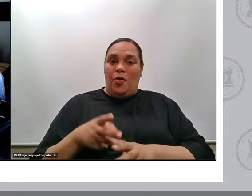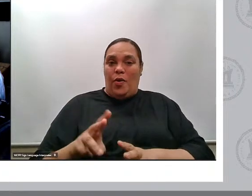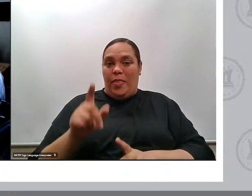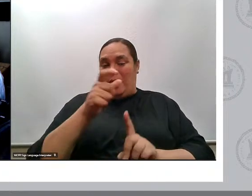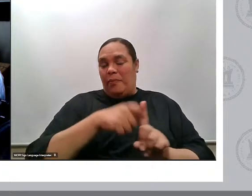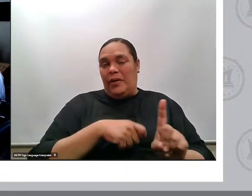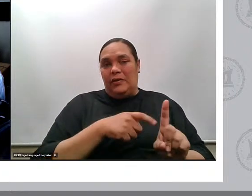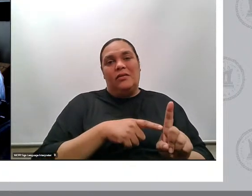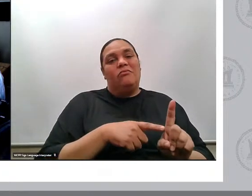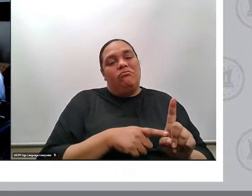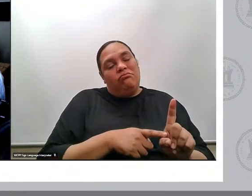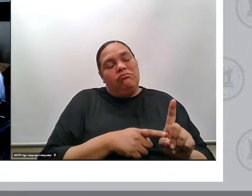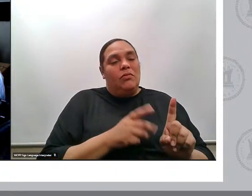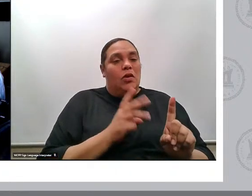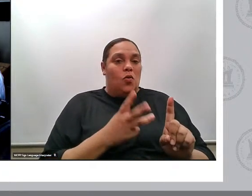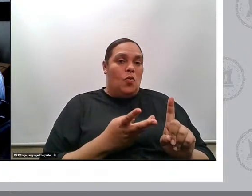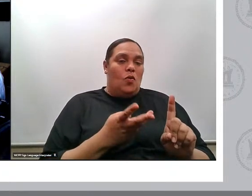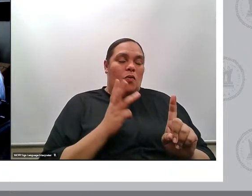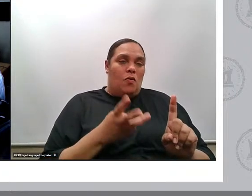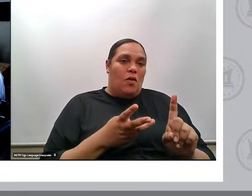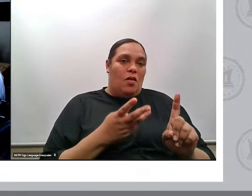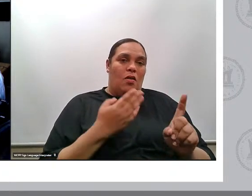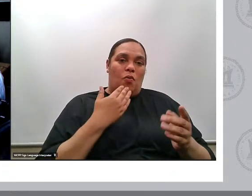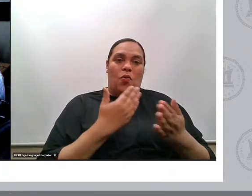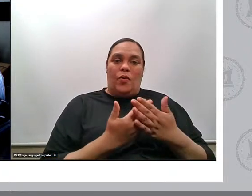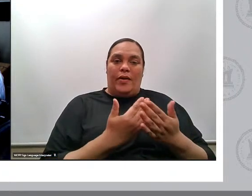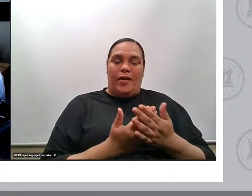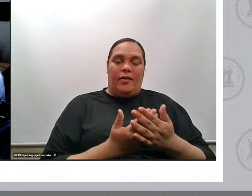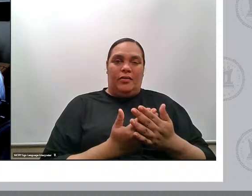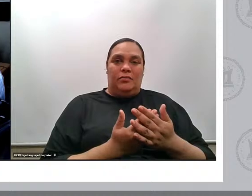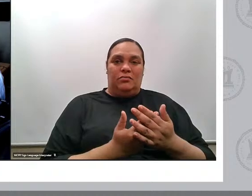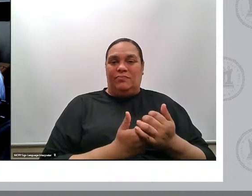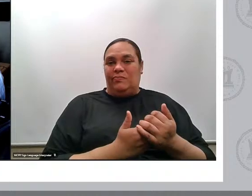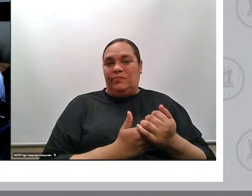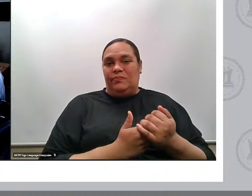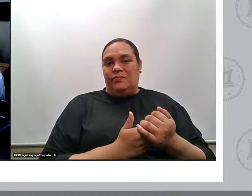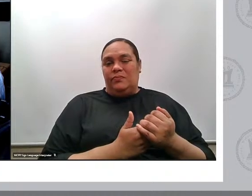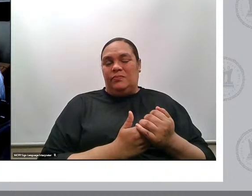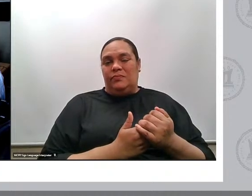person obviously has been able to